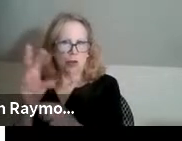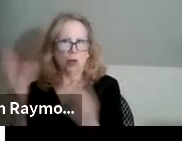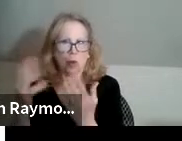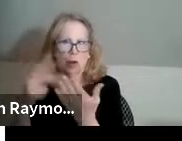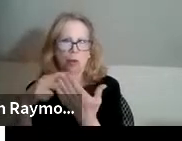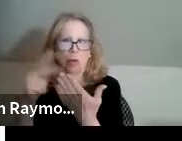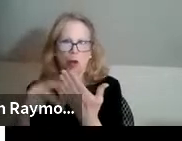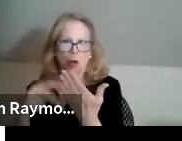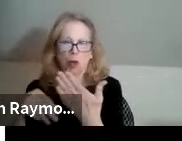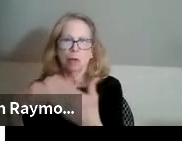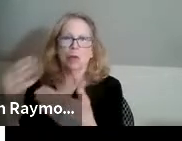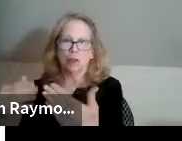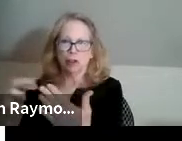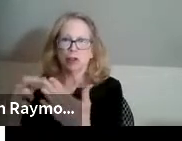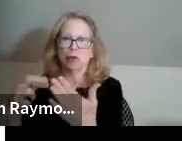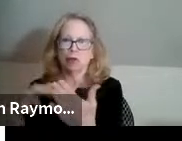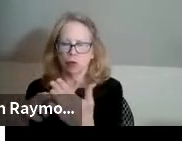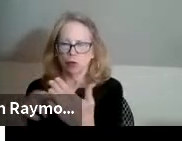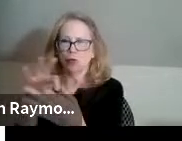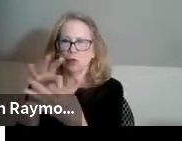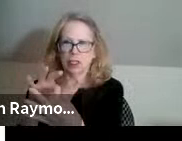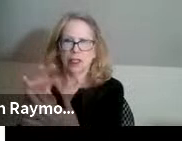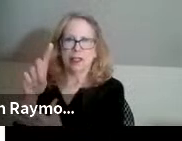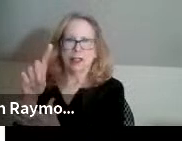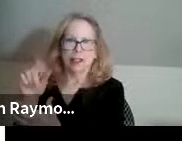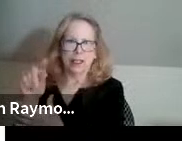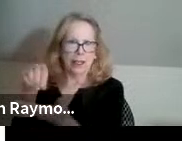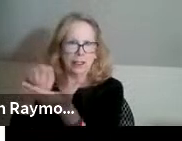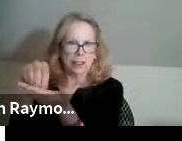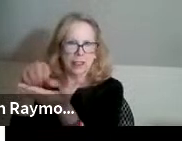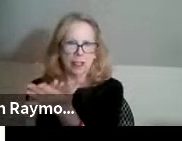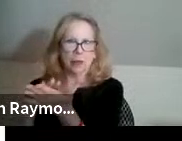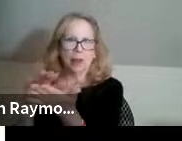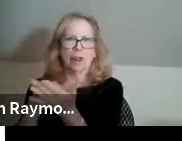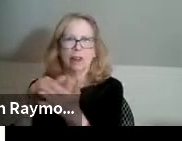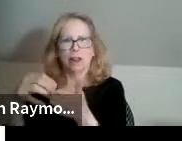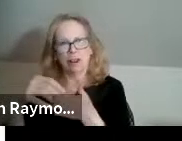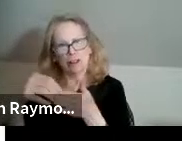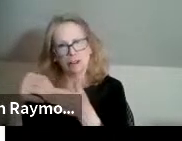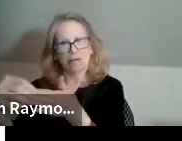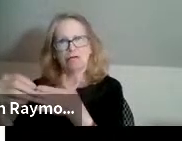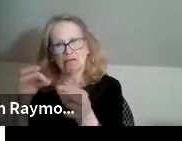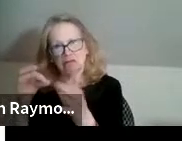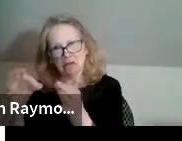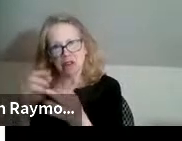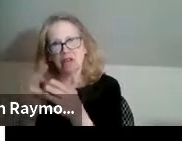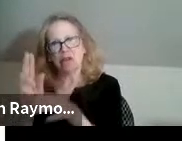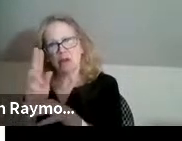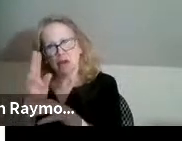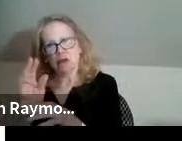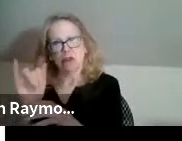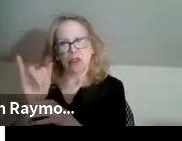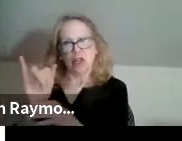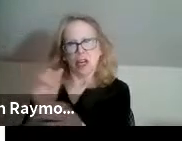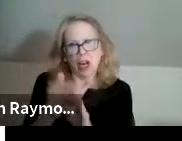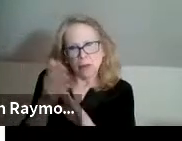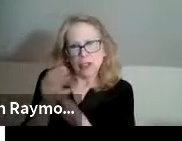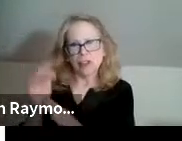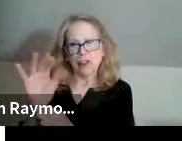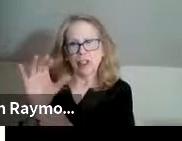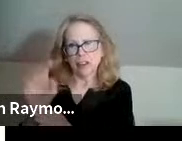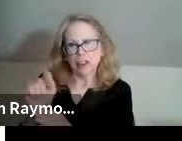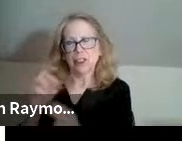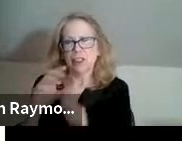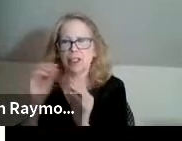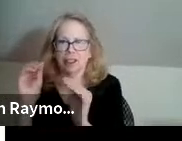program, procedures, rules, and related data and documentation that directs the use and operation of ICT and instruct it to